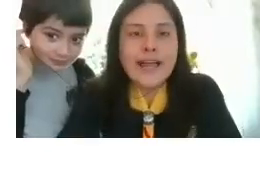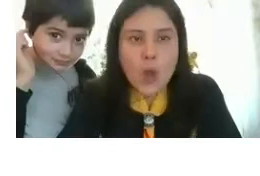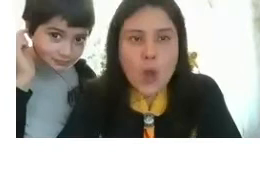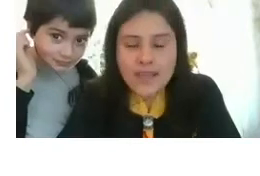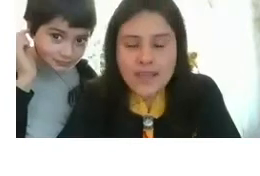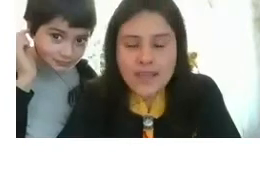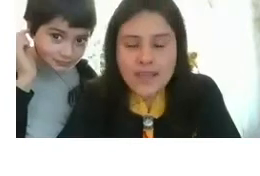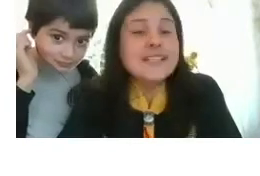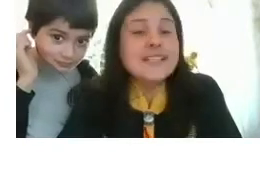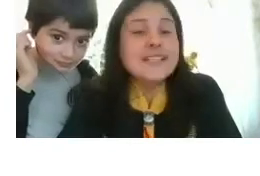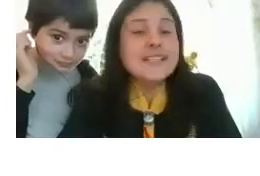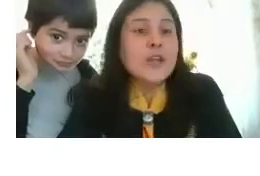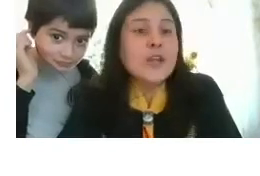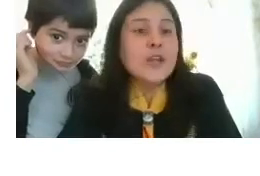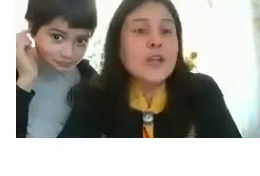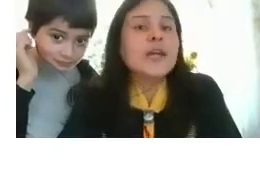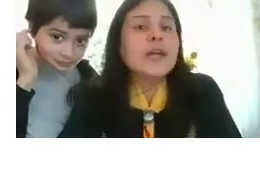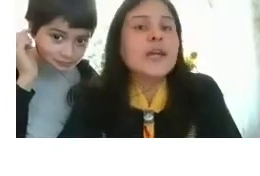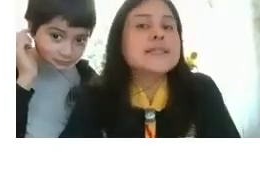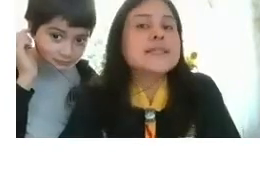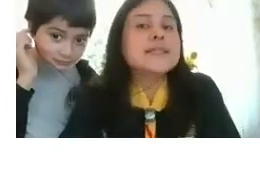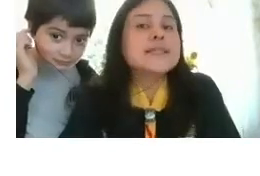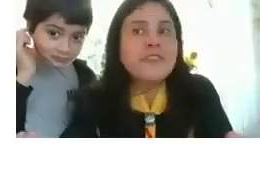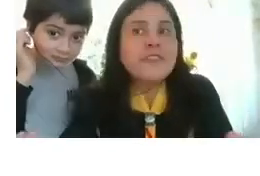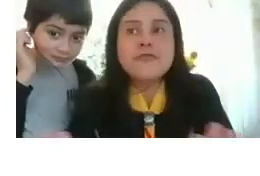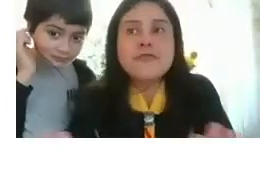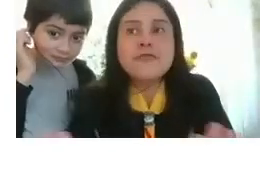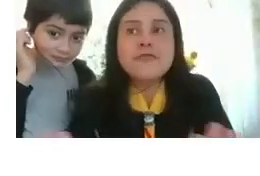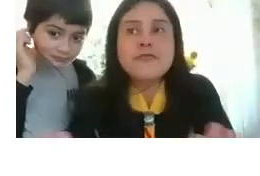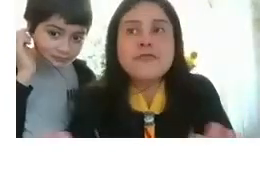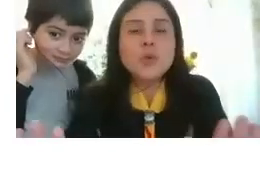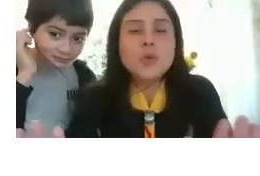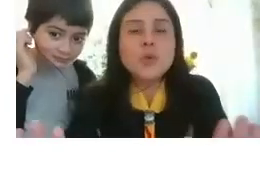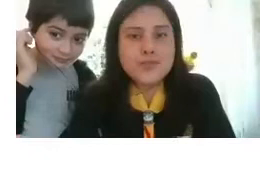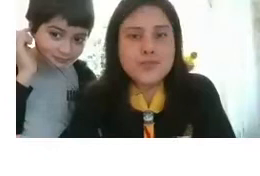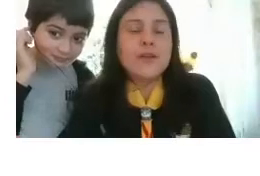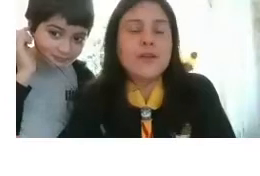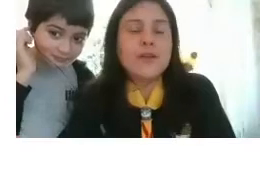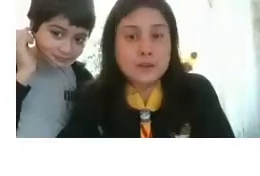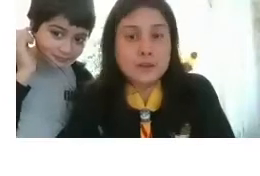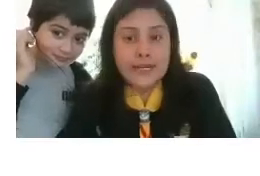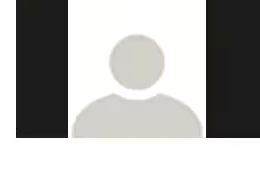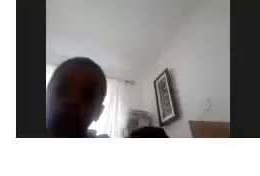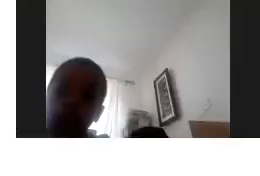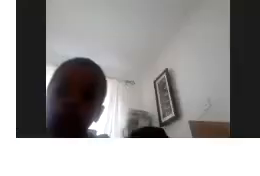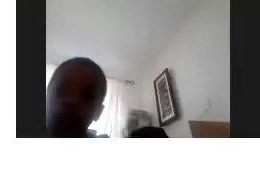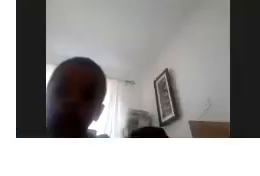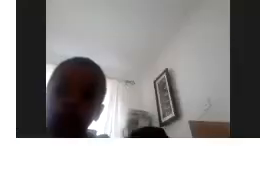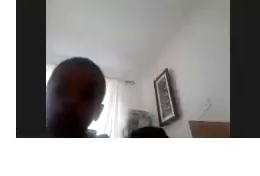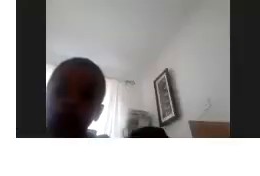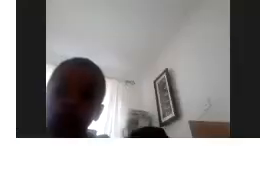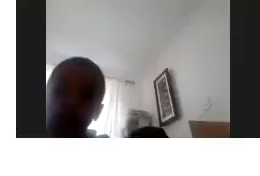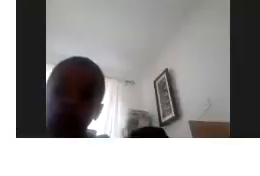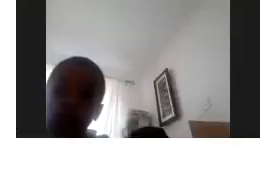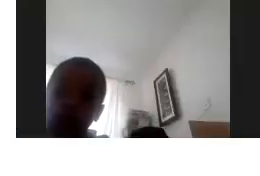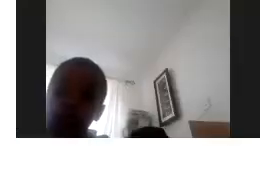signbsl.com. And that is a dictionary where you can type whatever word you want to find out how to sign it. And you will be